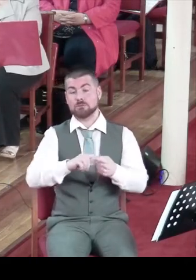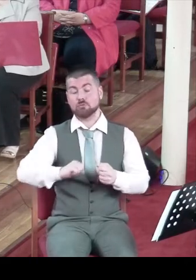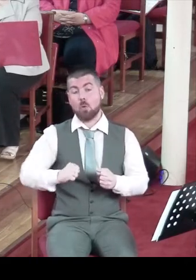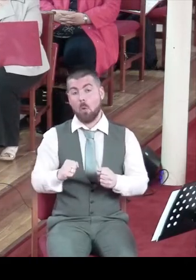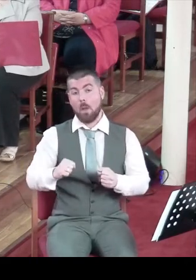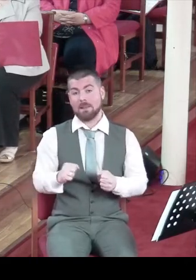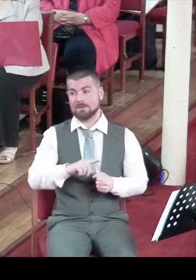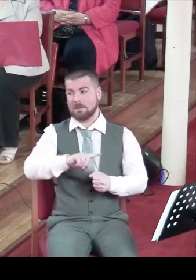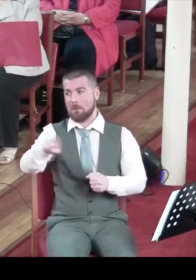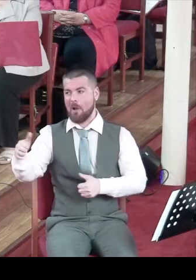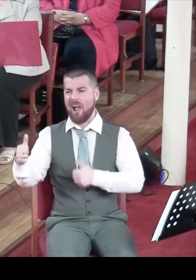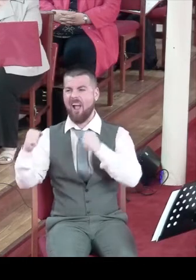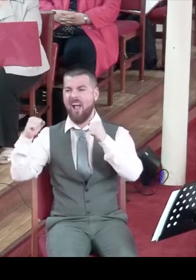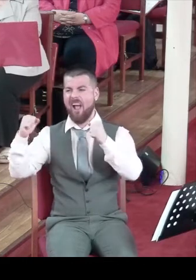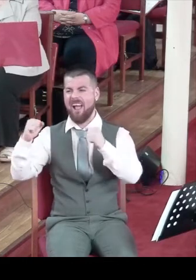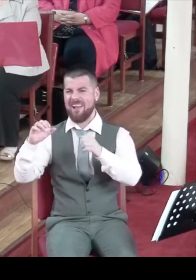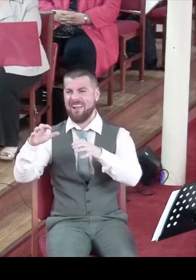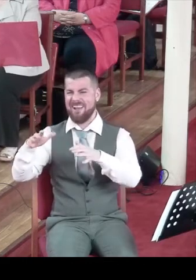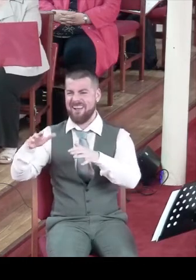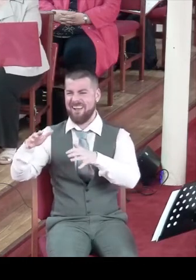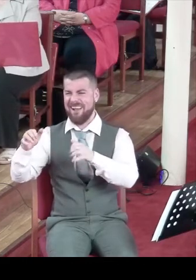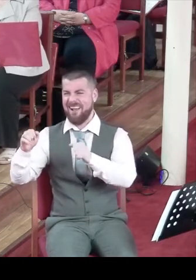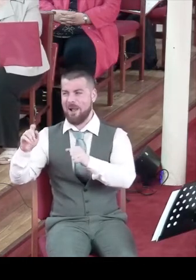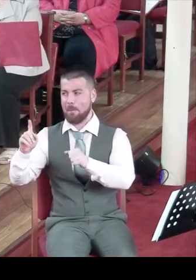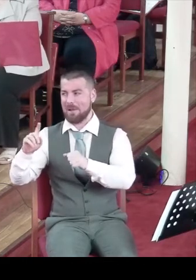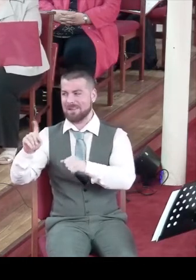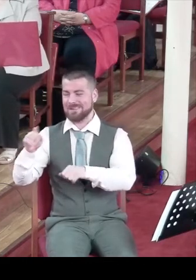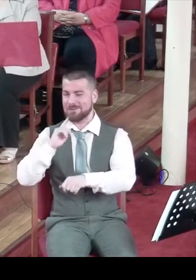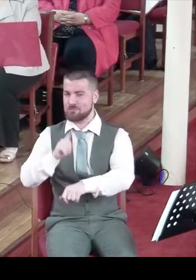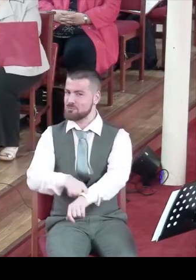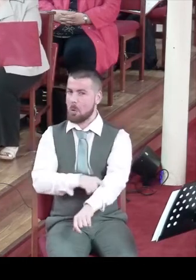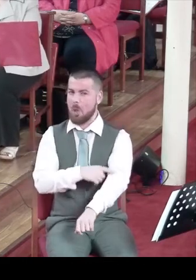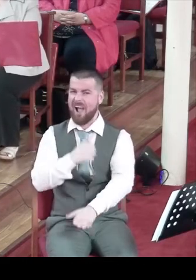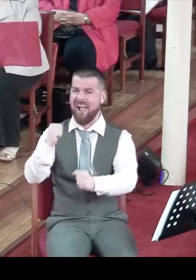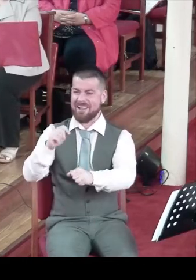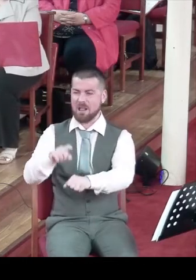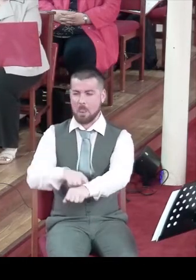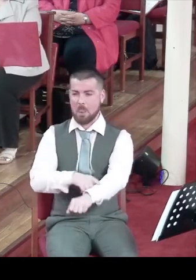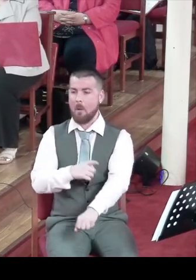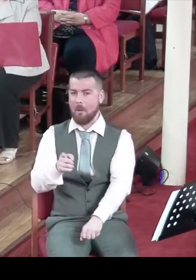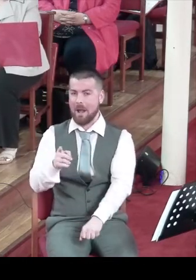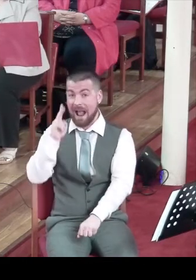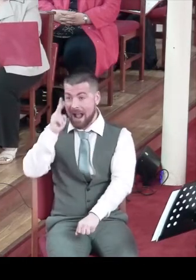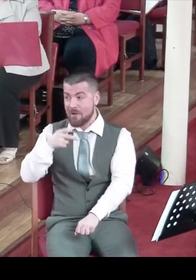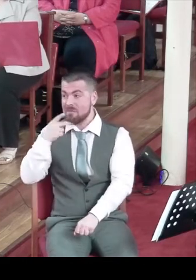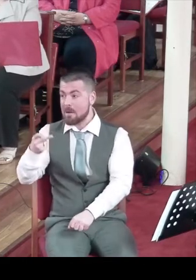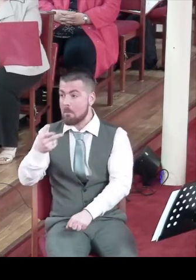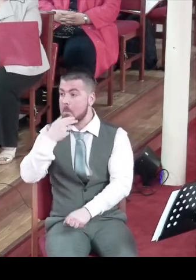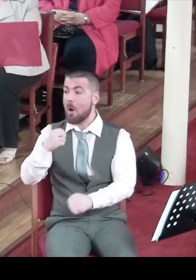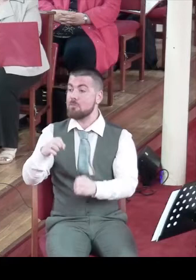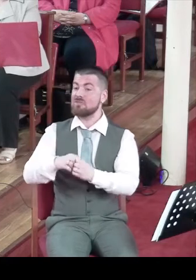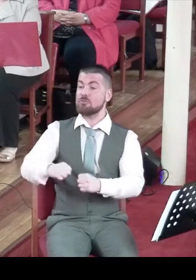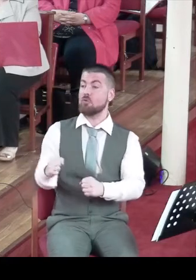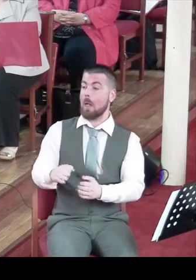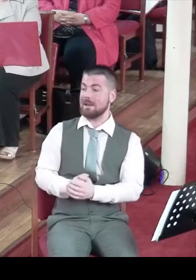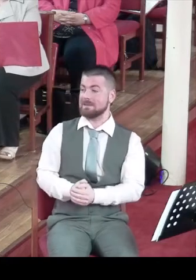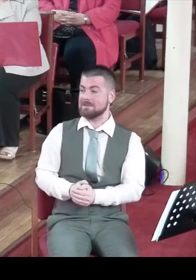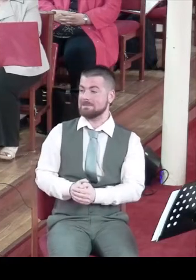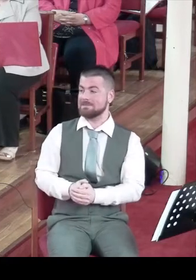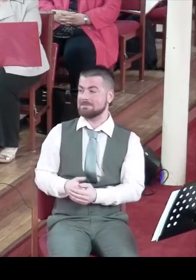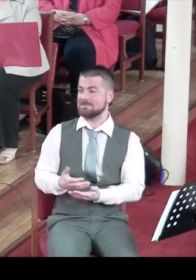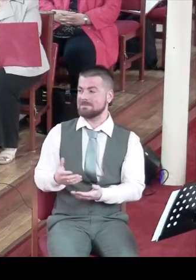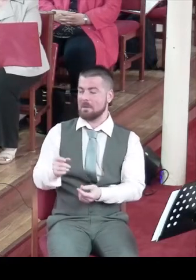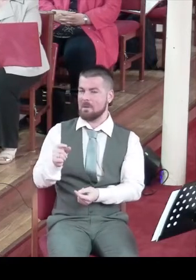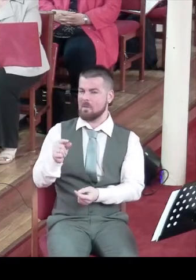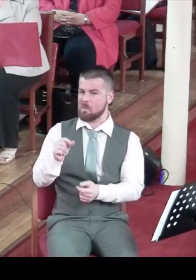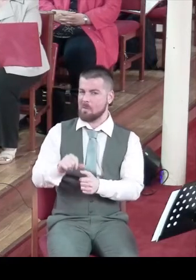Yeah, I paused for a cheer, but it took way too long. I'll say it again, Boys Brigade Scotland. That